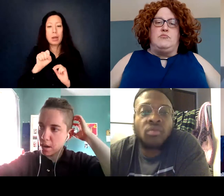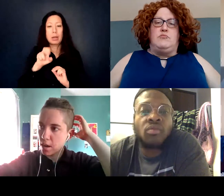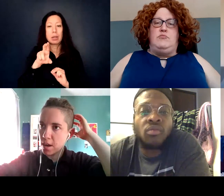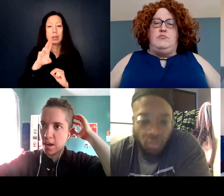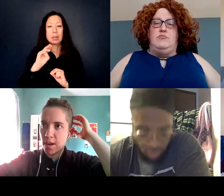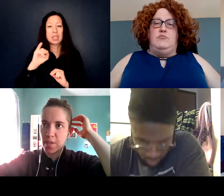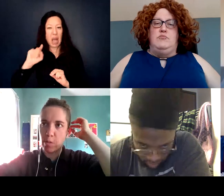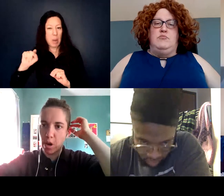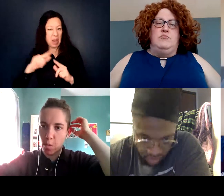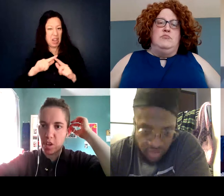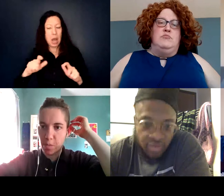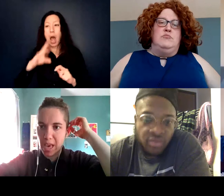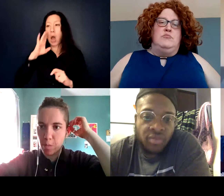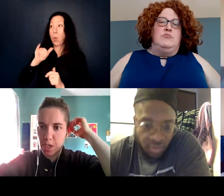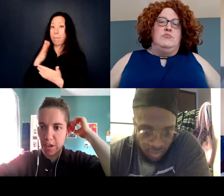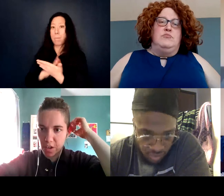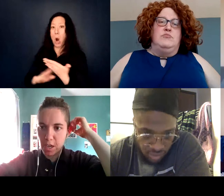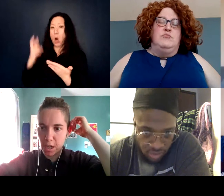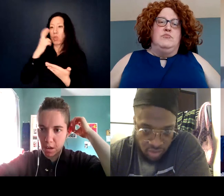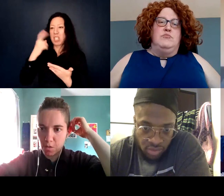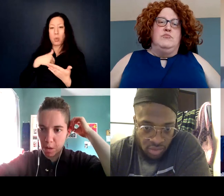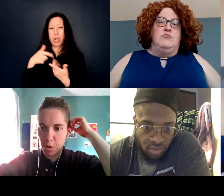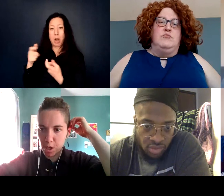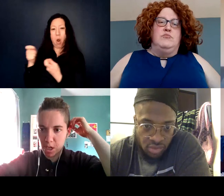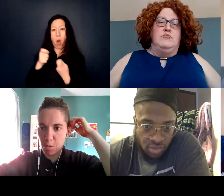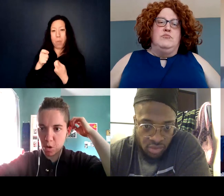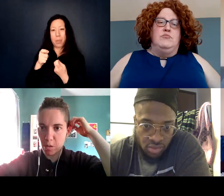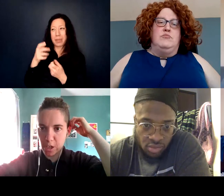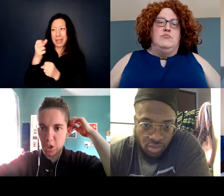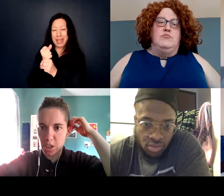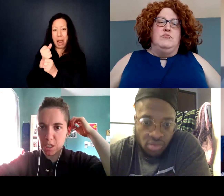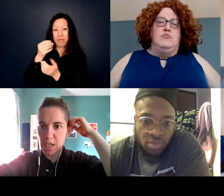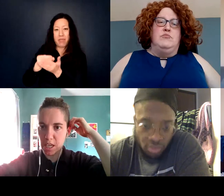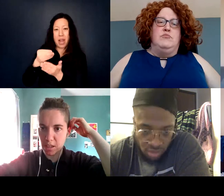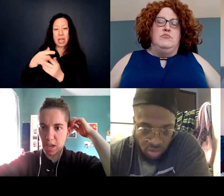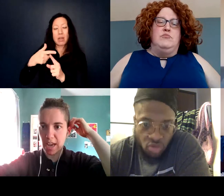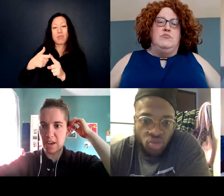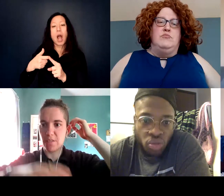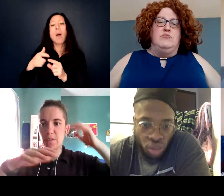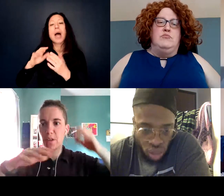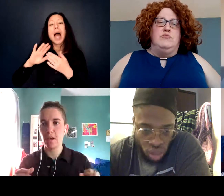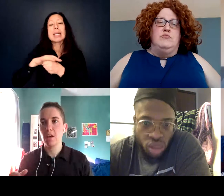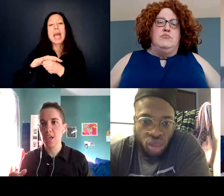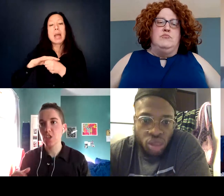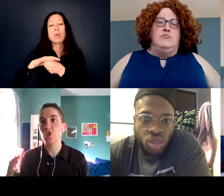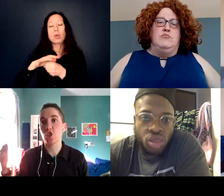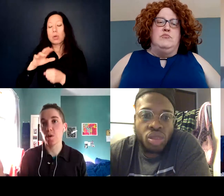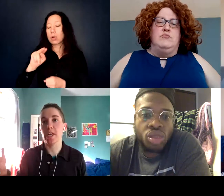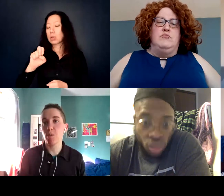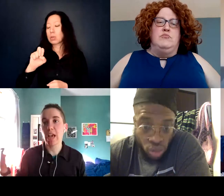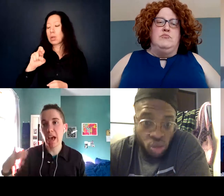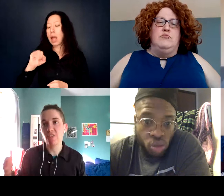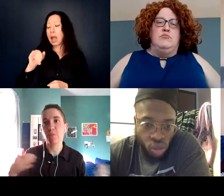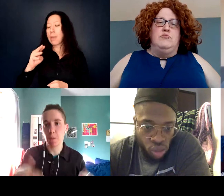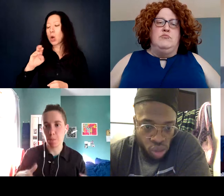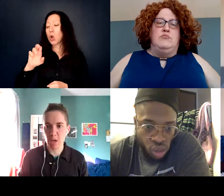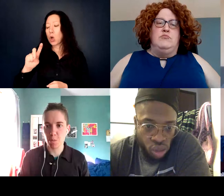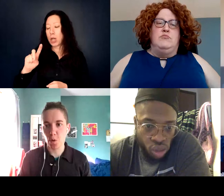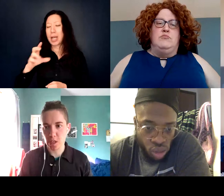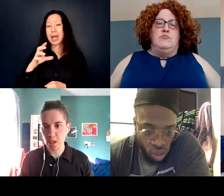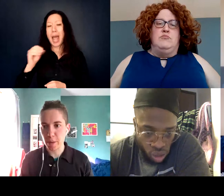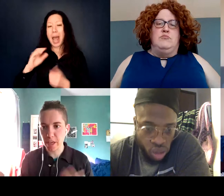of the reason that we would hopefully be able to get funding from neighborhood and community relations is kind of like ensuring that we